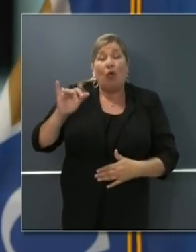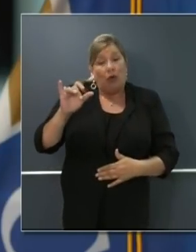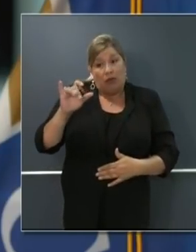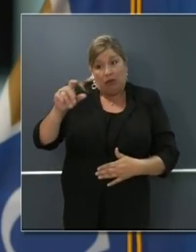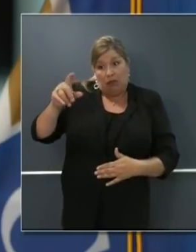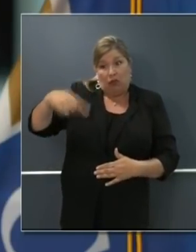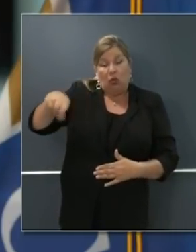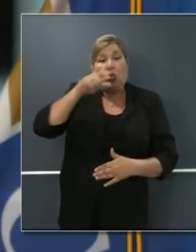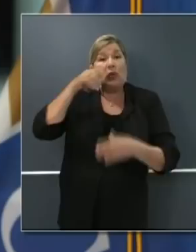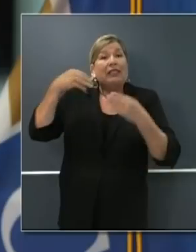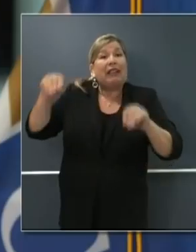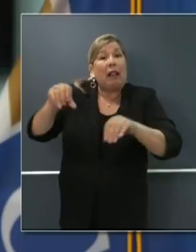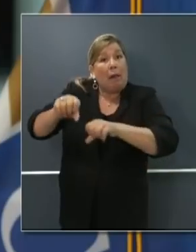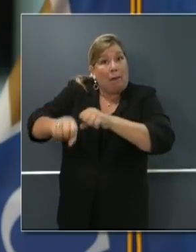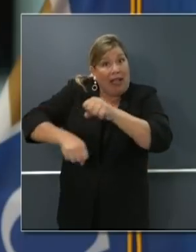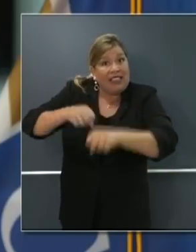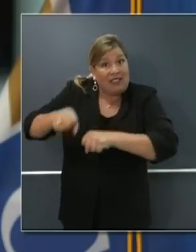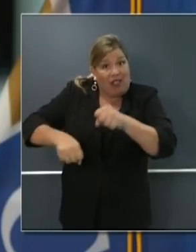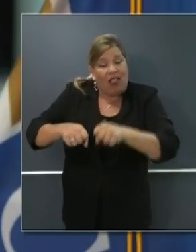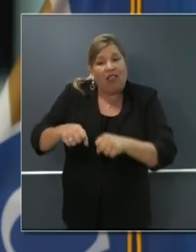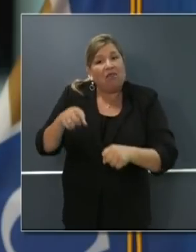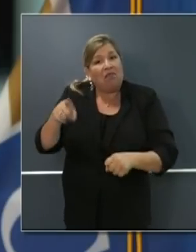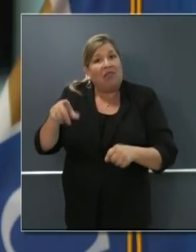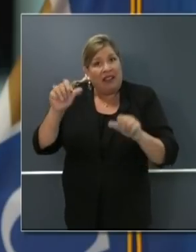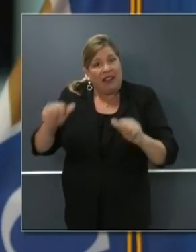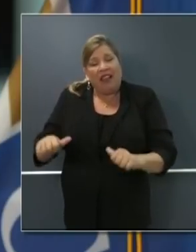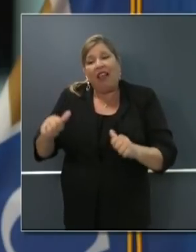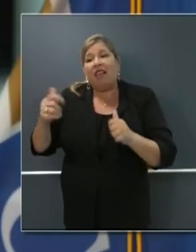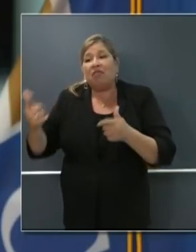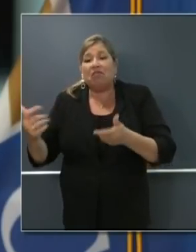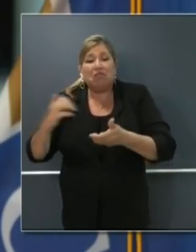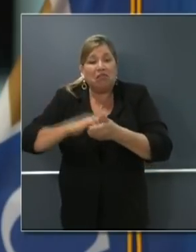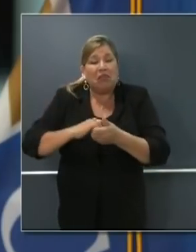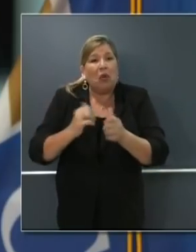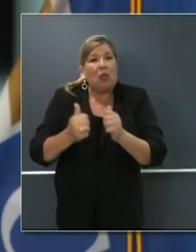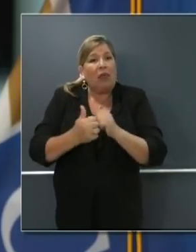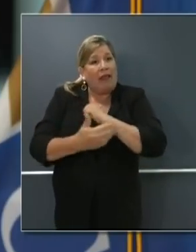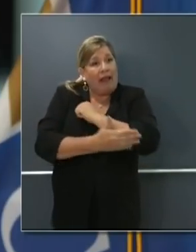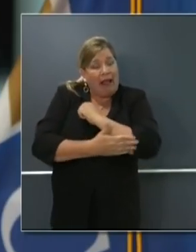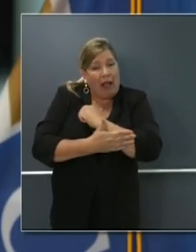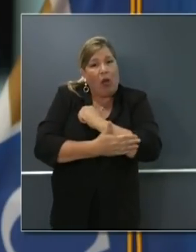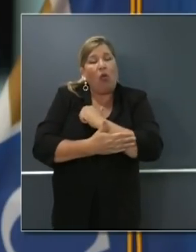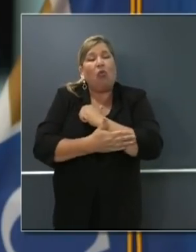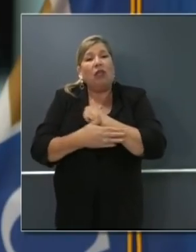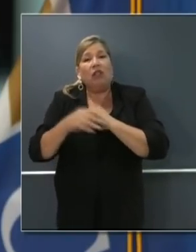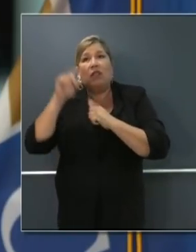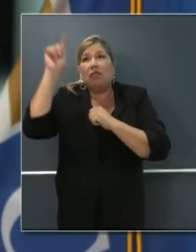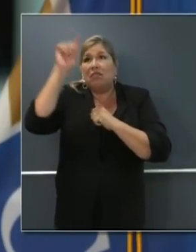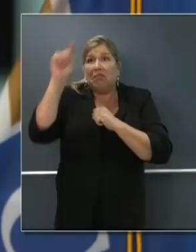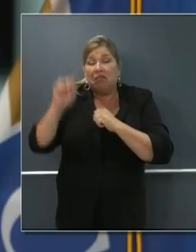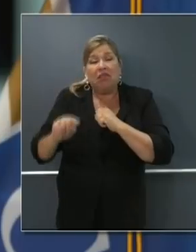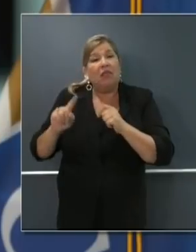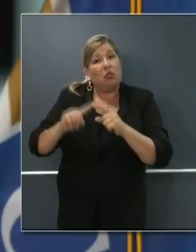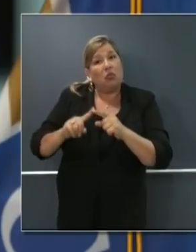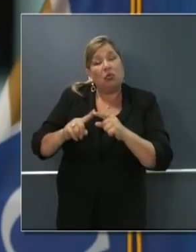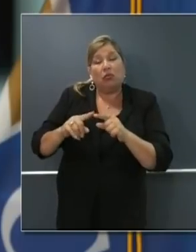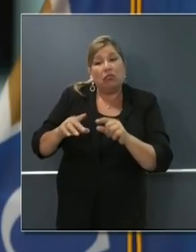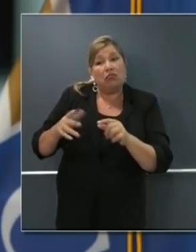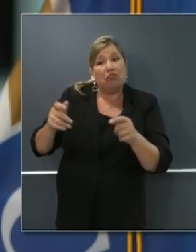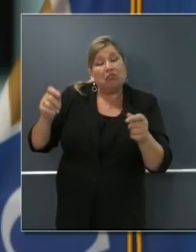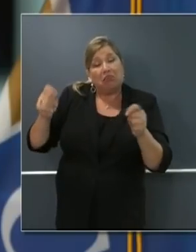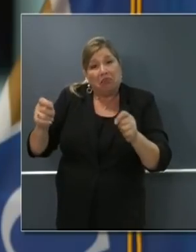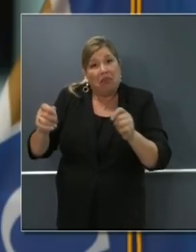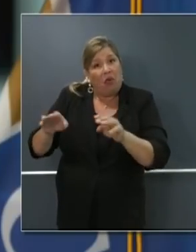bikes, to allow folks to sell bikes, working with the counties to adjust on a county-by-county basis